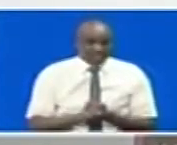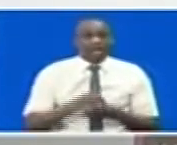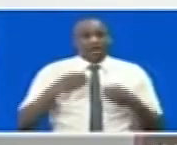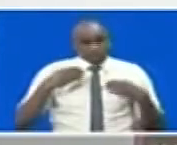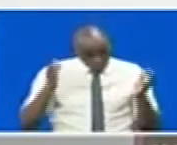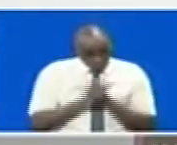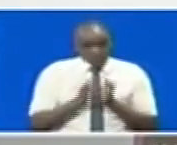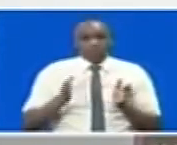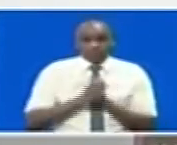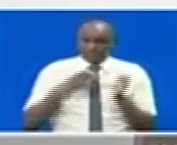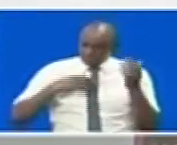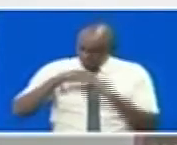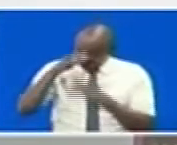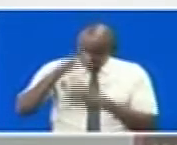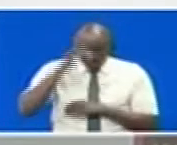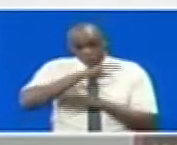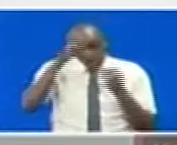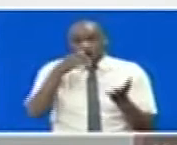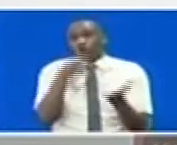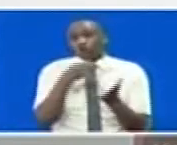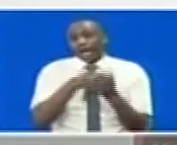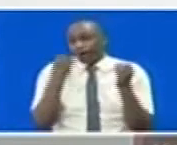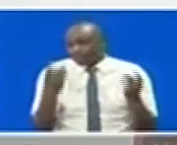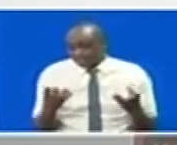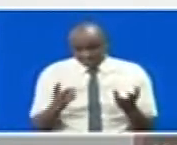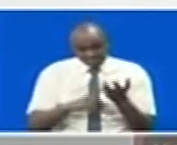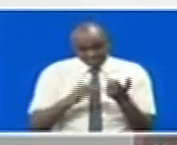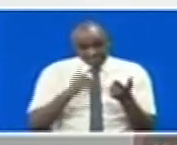including the professional staff, the drivers,